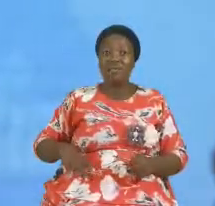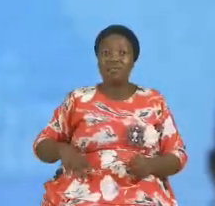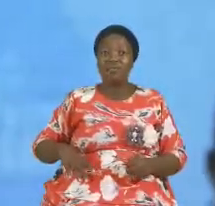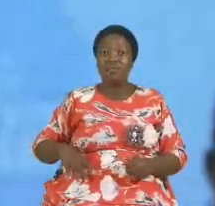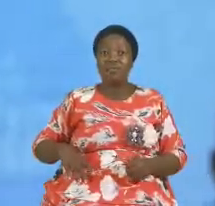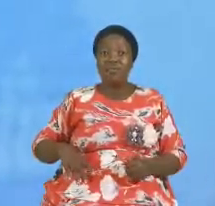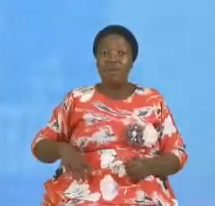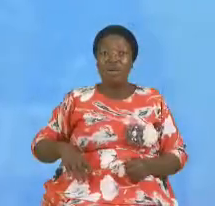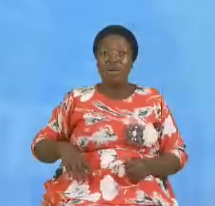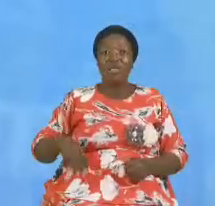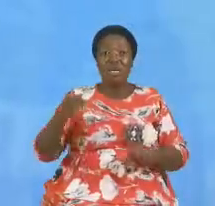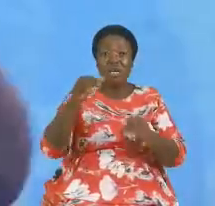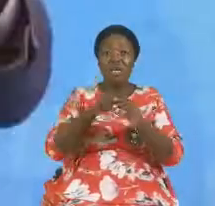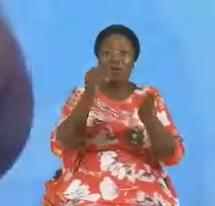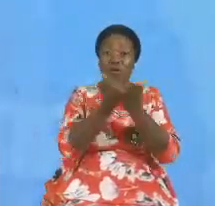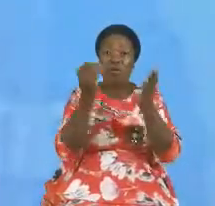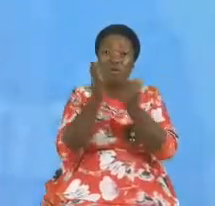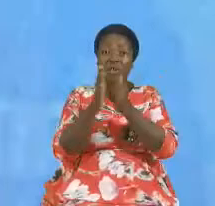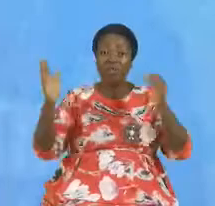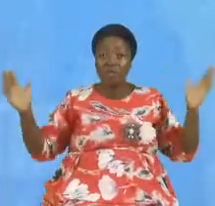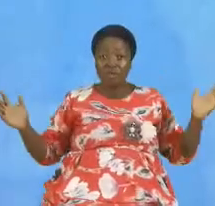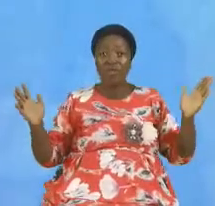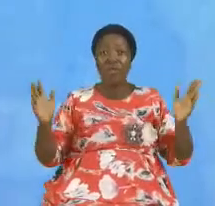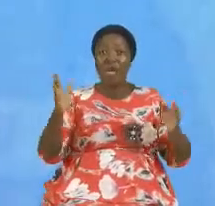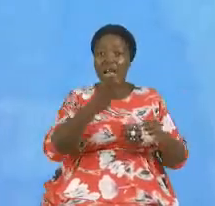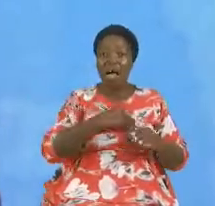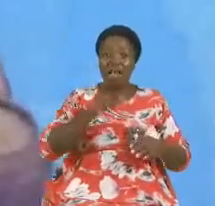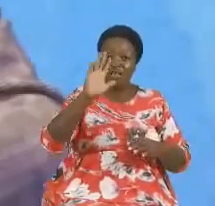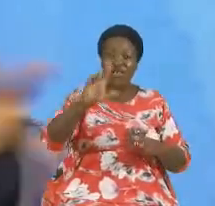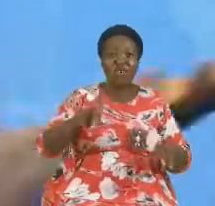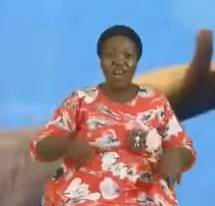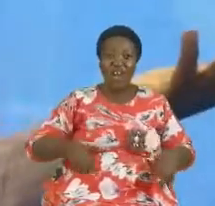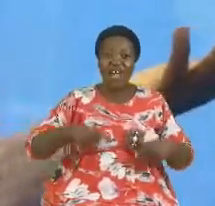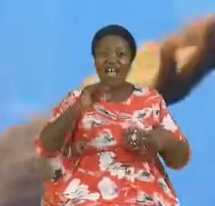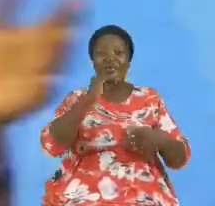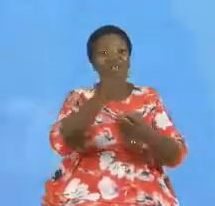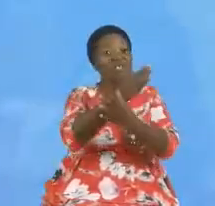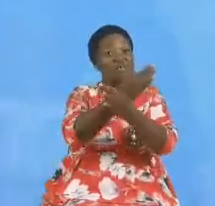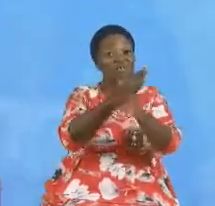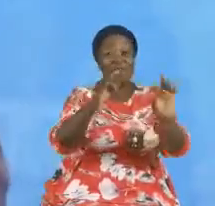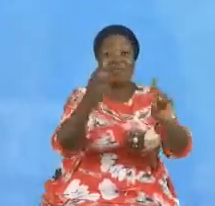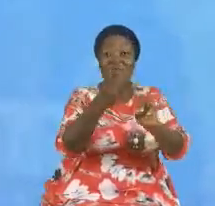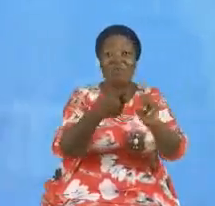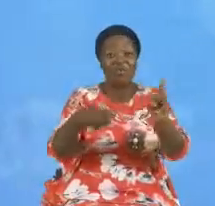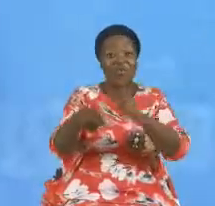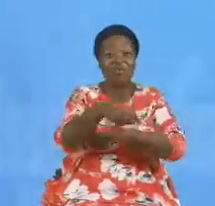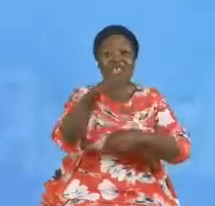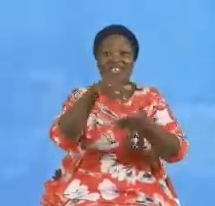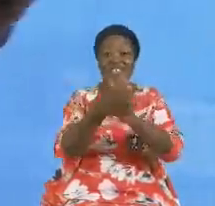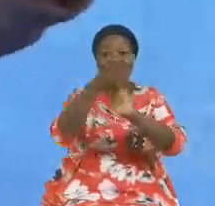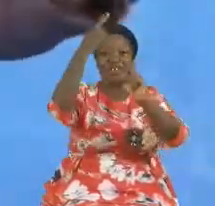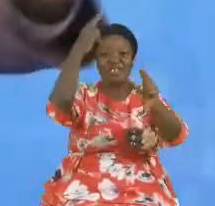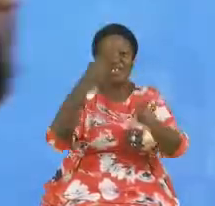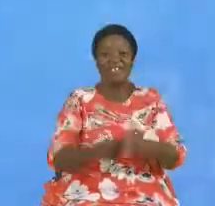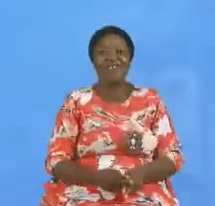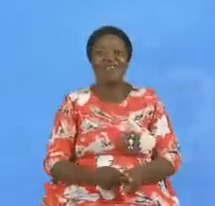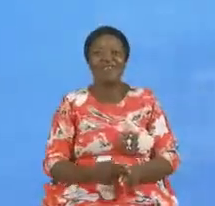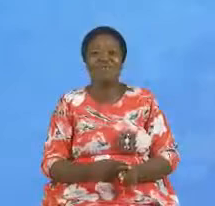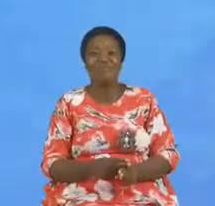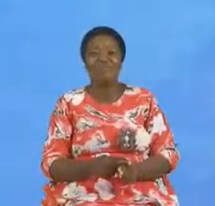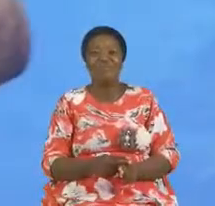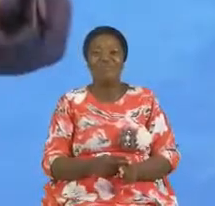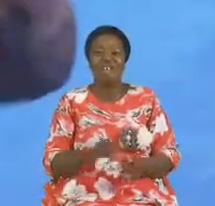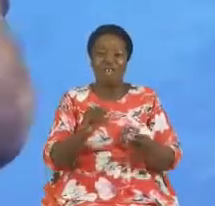with Christ on the cross. You identify with Christ in crucifixion, and your life is free